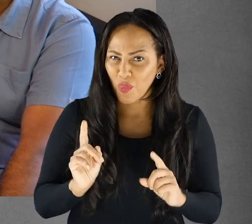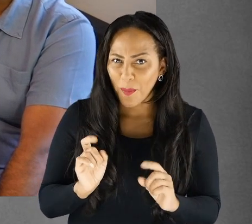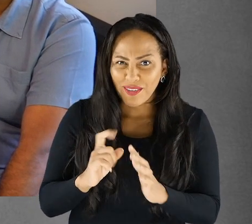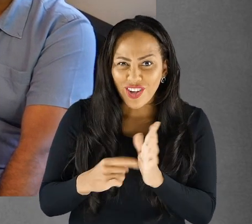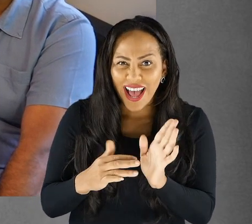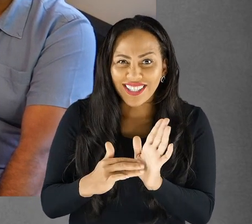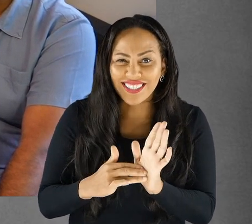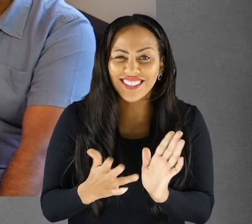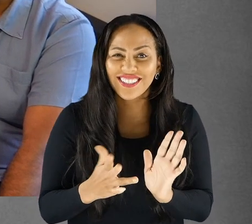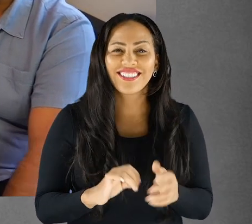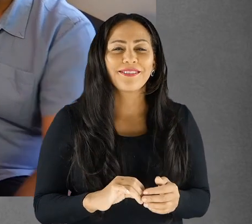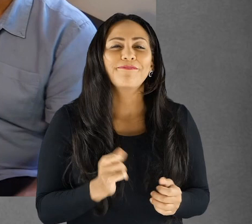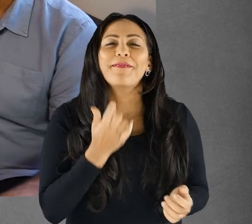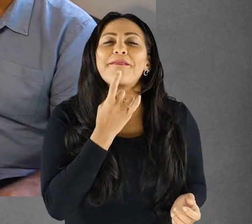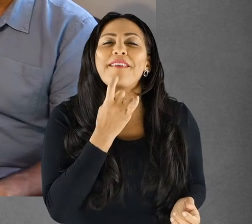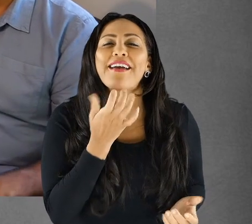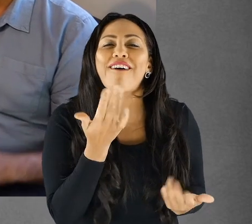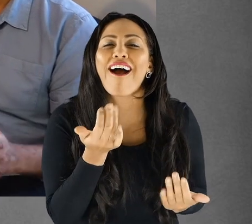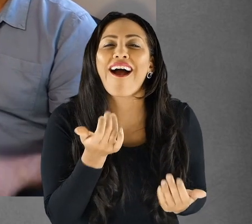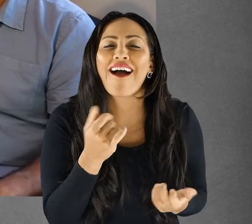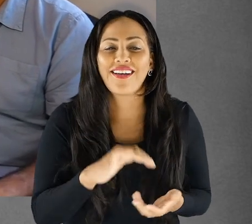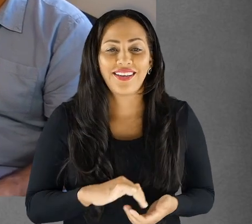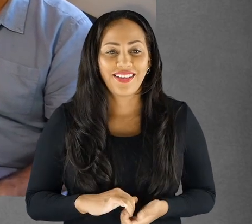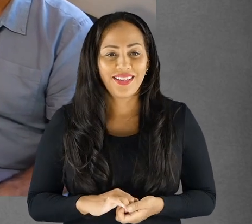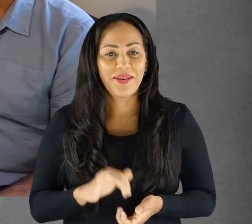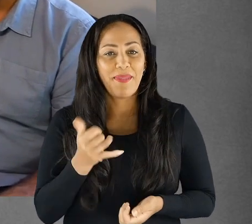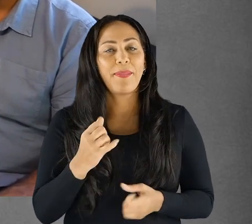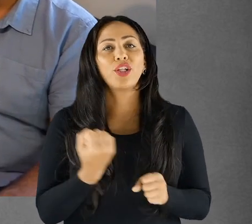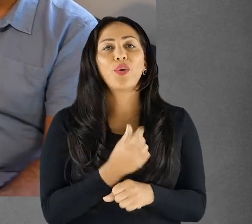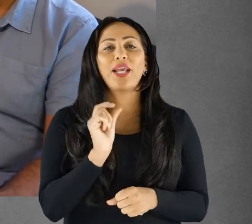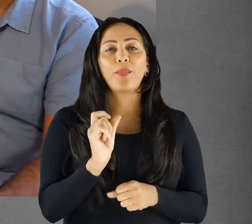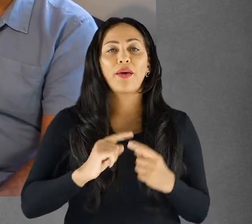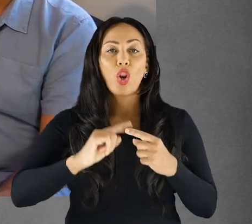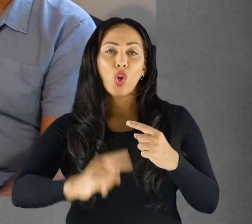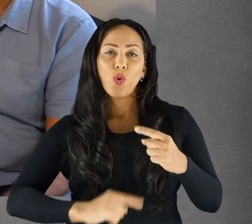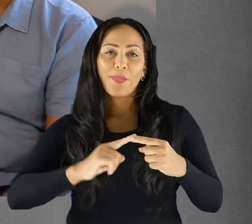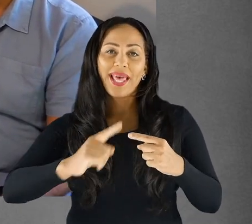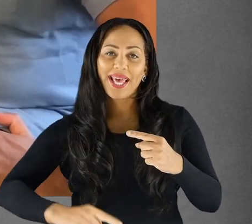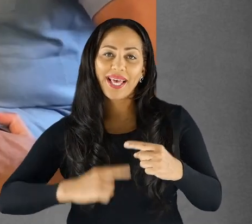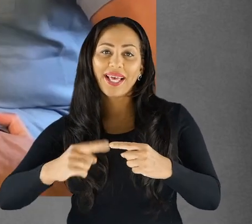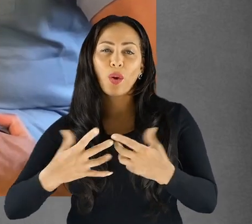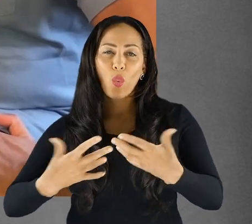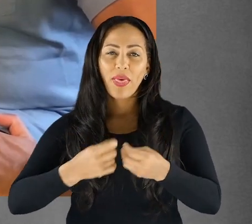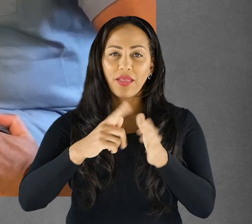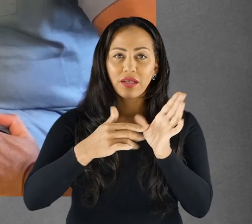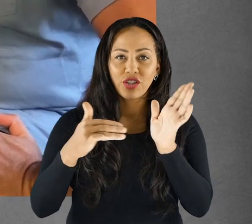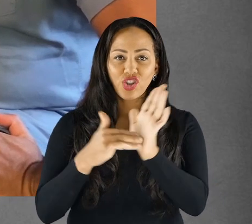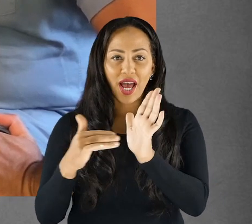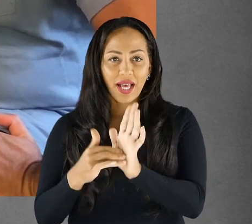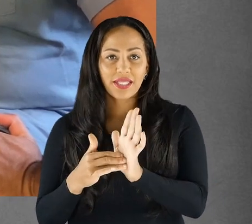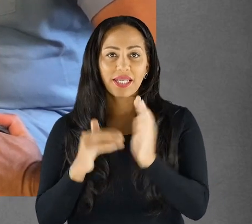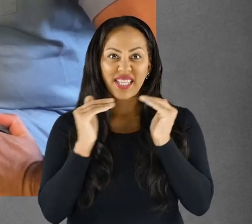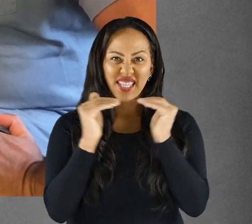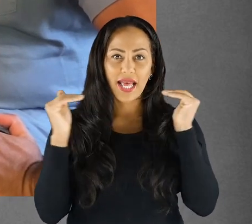a little bit of... What, a bit of jazz? Yeah, a bit of jazz, or, a little flavour of your... Maybe I'll do a bit of